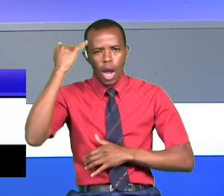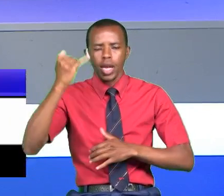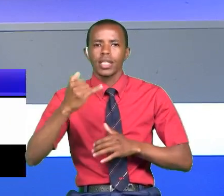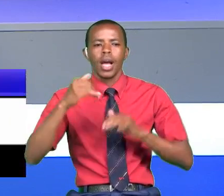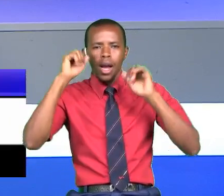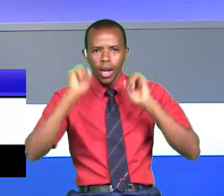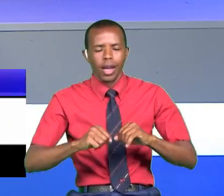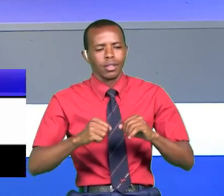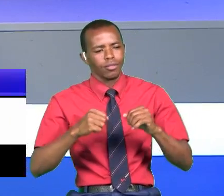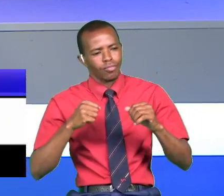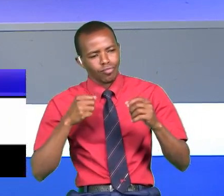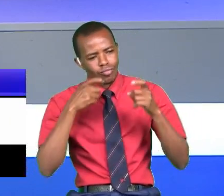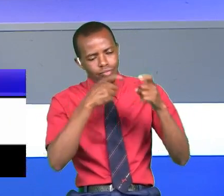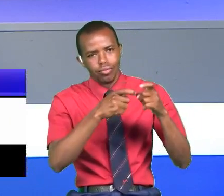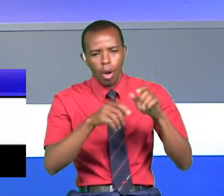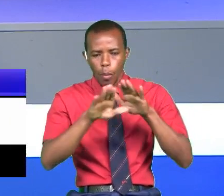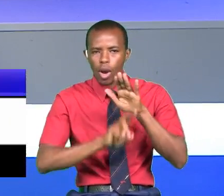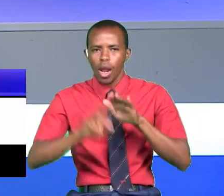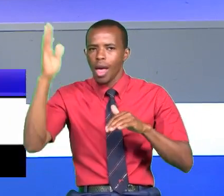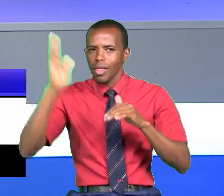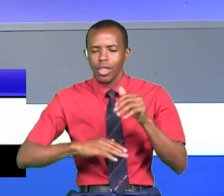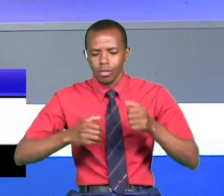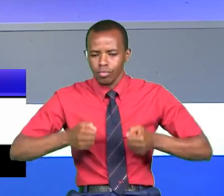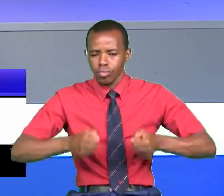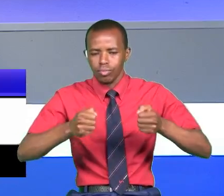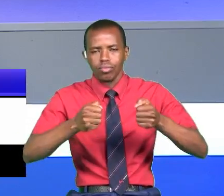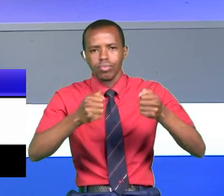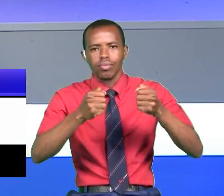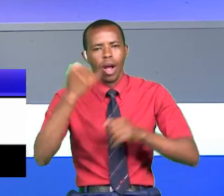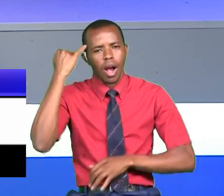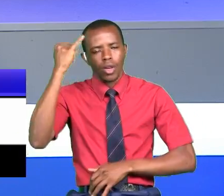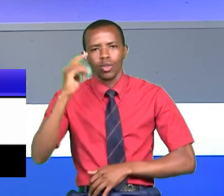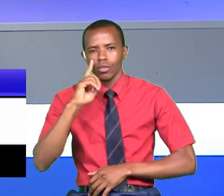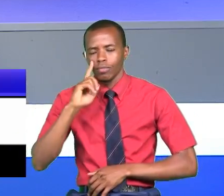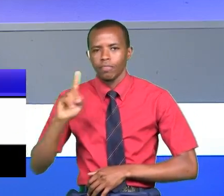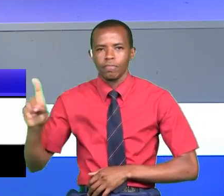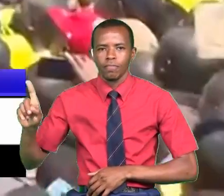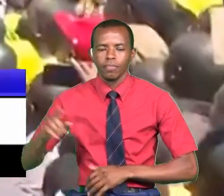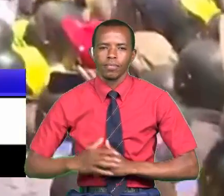bottom-up approach instead of criticizing the wheelbarrow ideology. Daniel Anunda with more details.